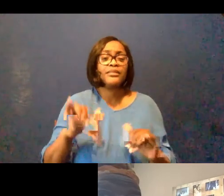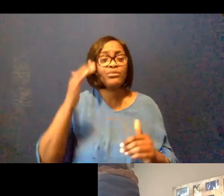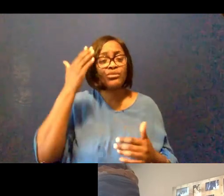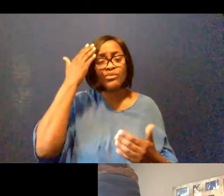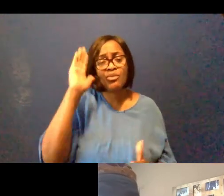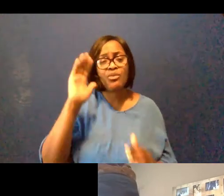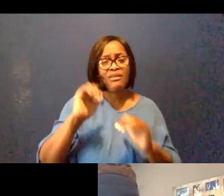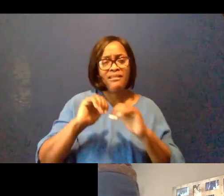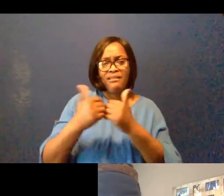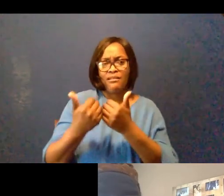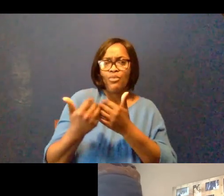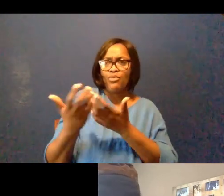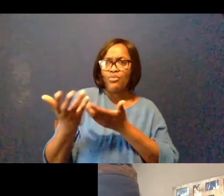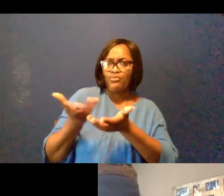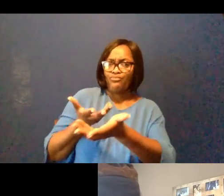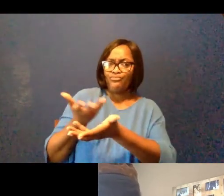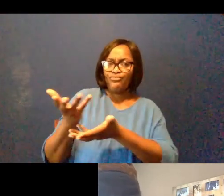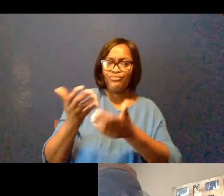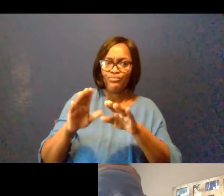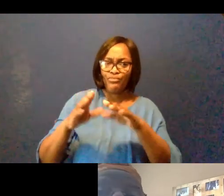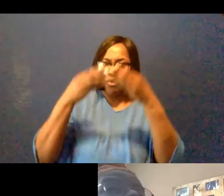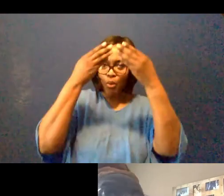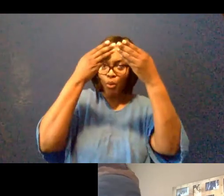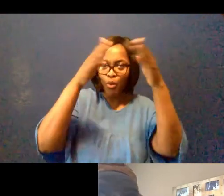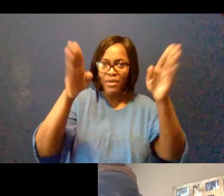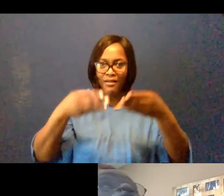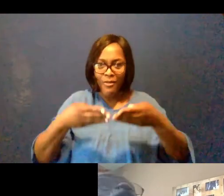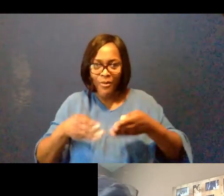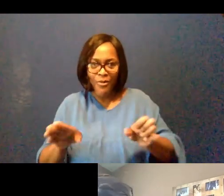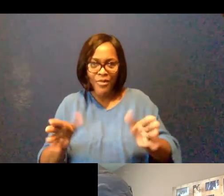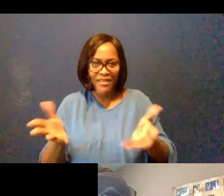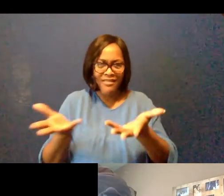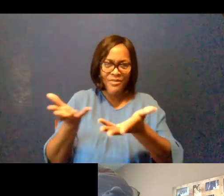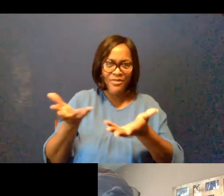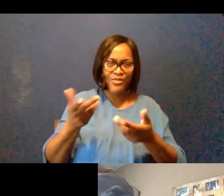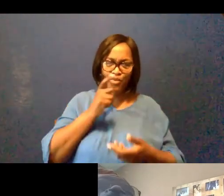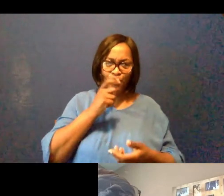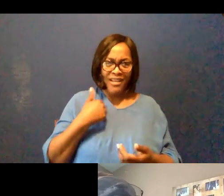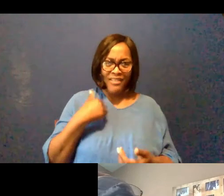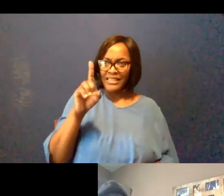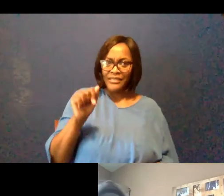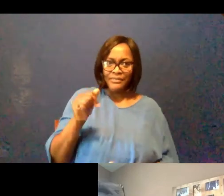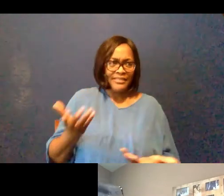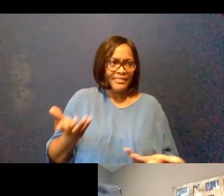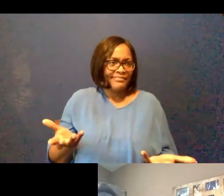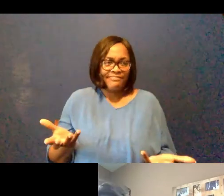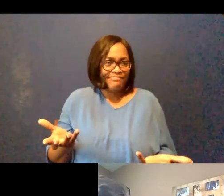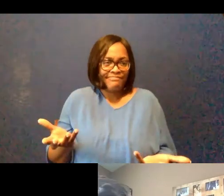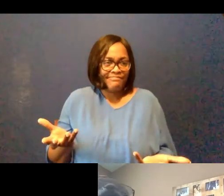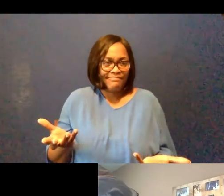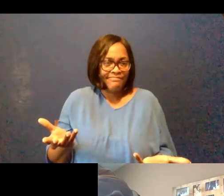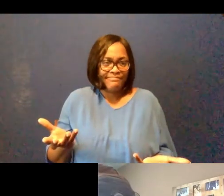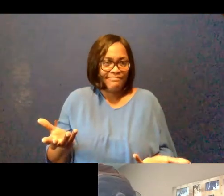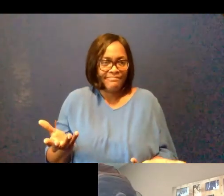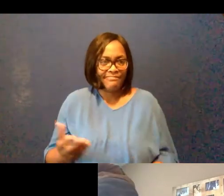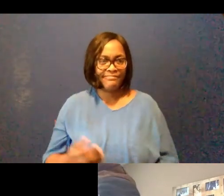All right, perfect. So we are encouraging all parents